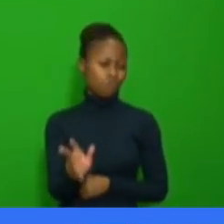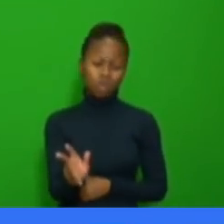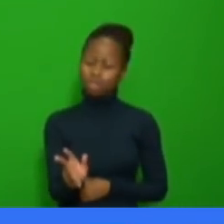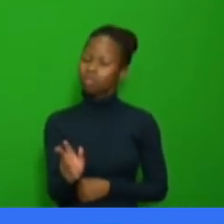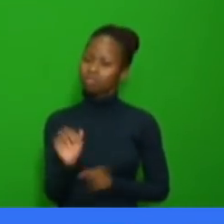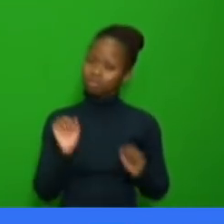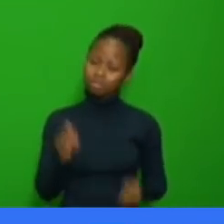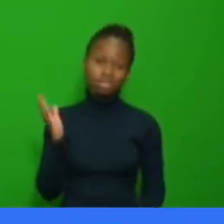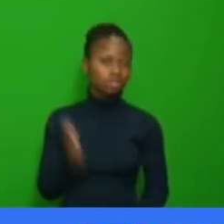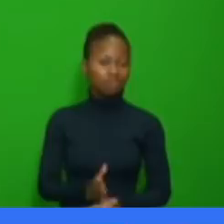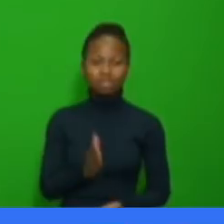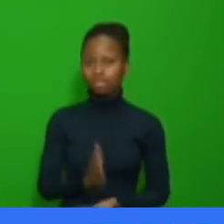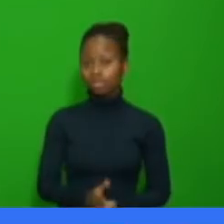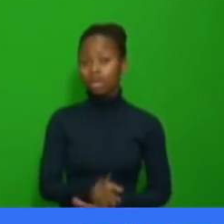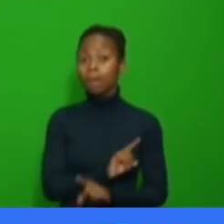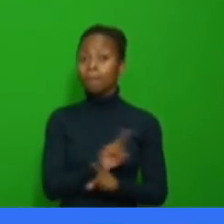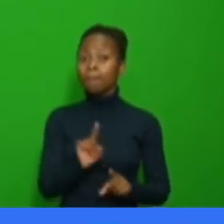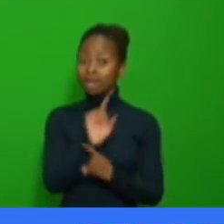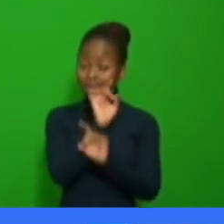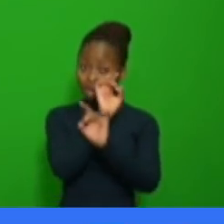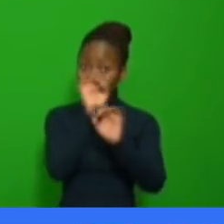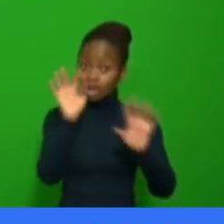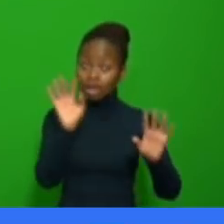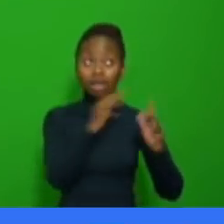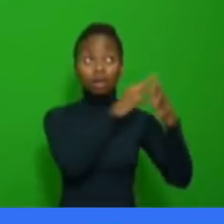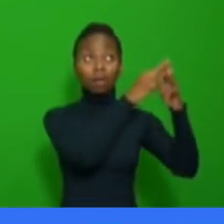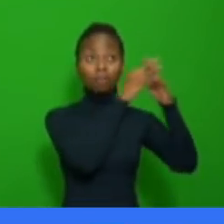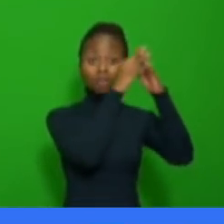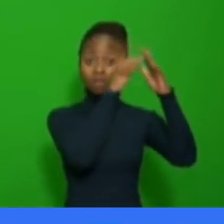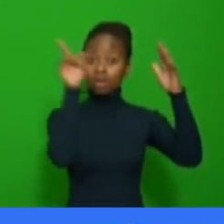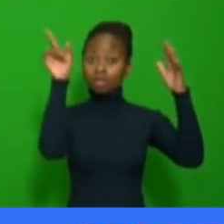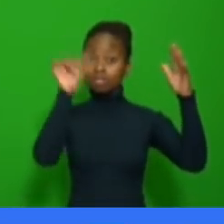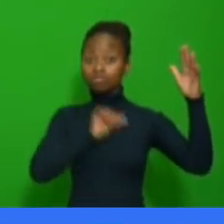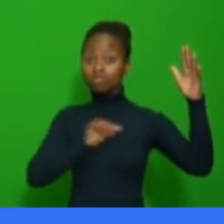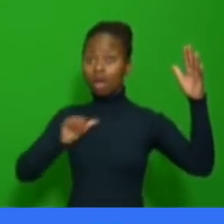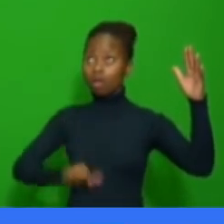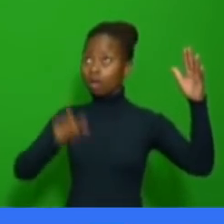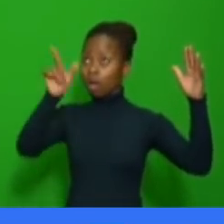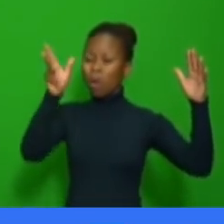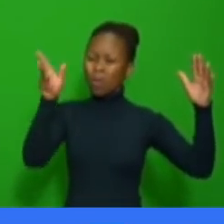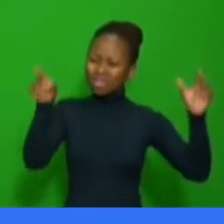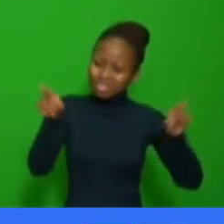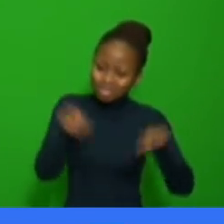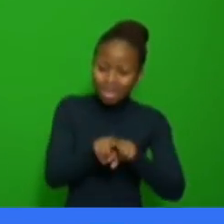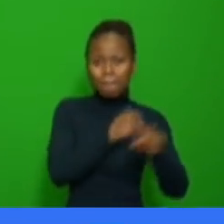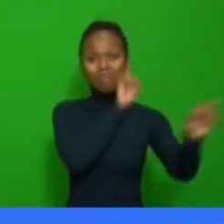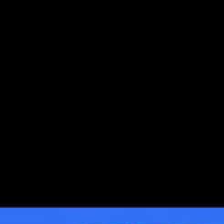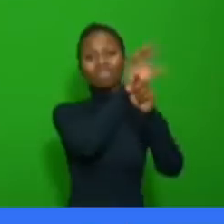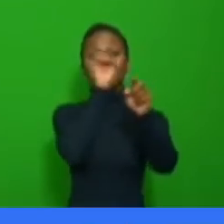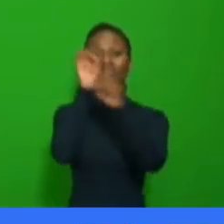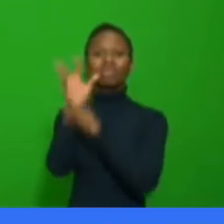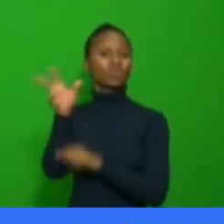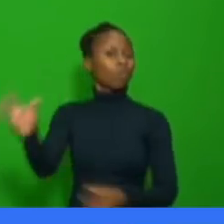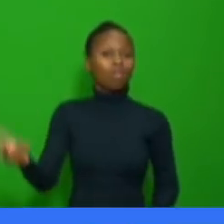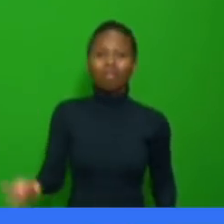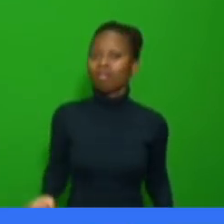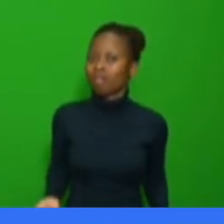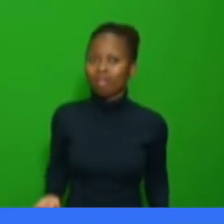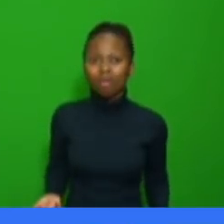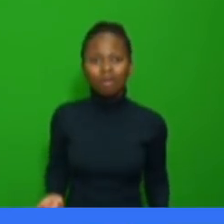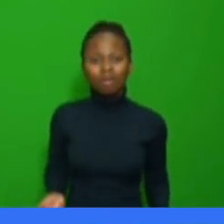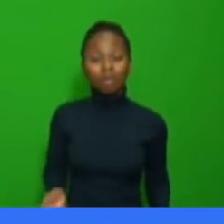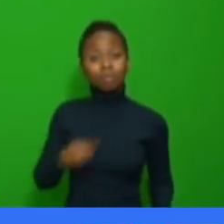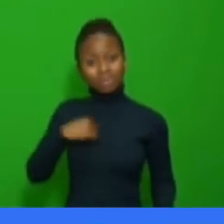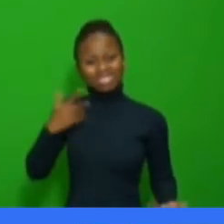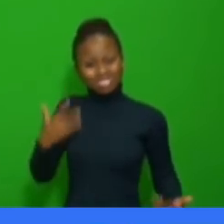But let's get it clear. Both the US and China would also be affected by those trade wars, which is where I